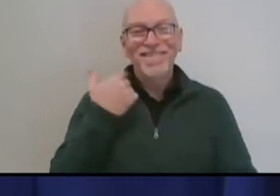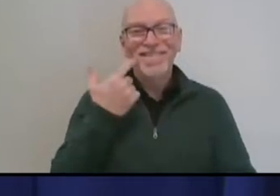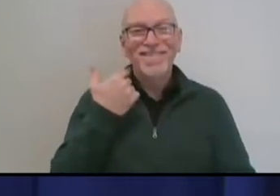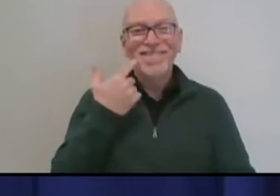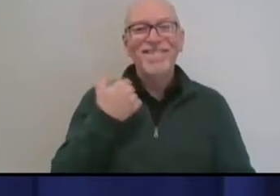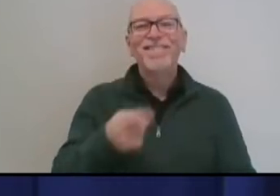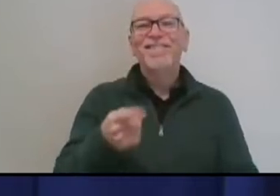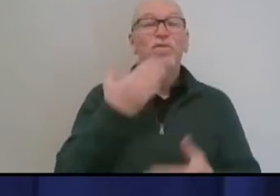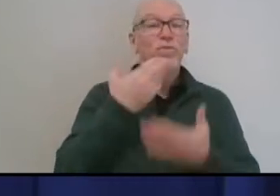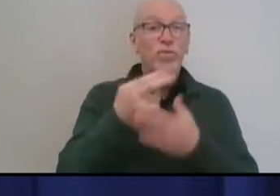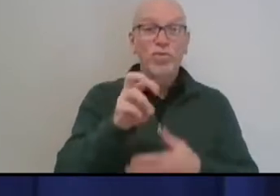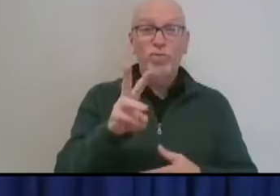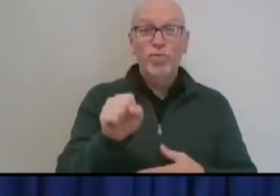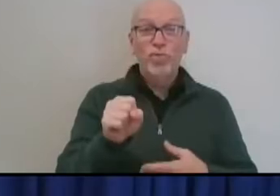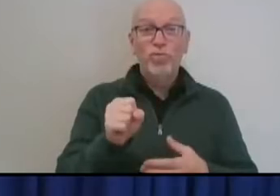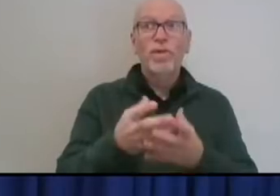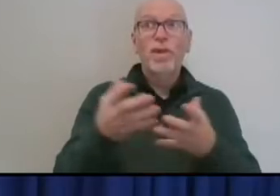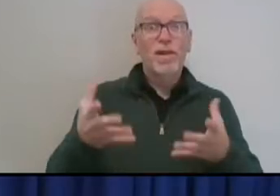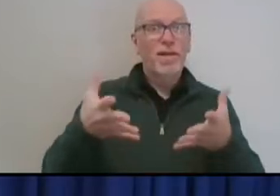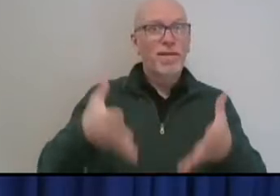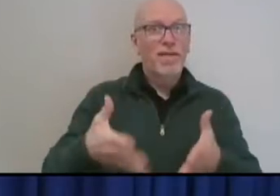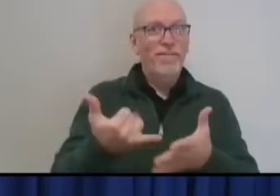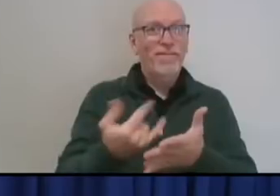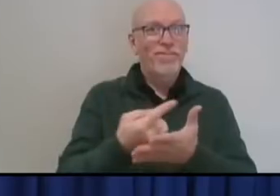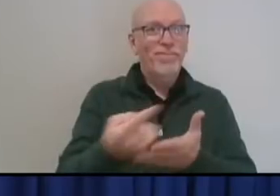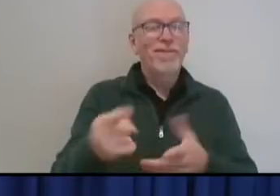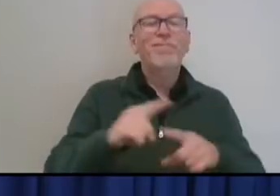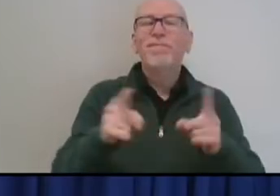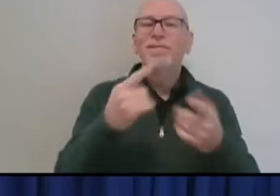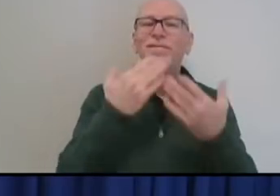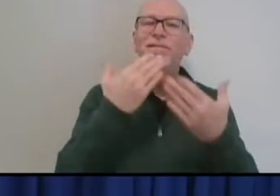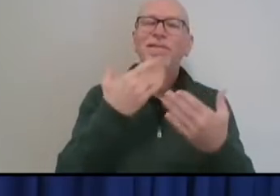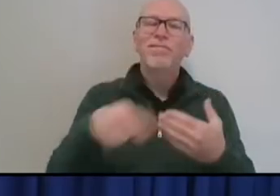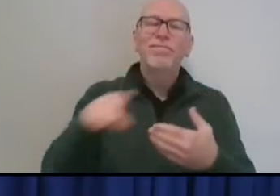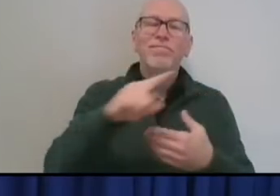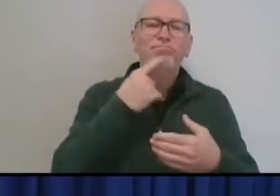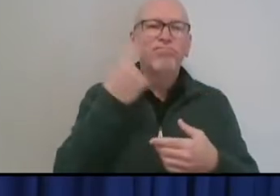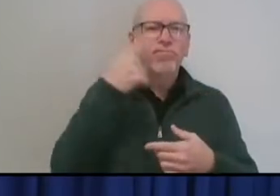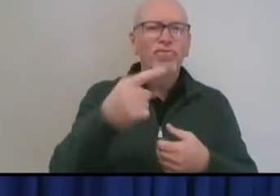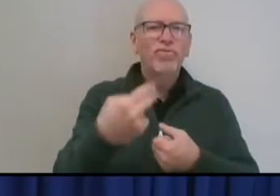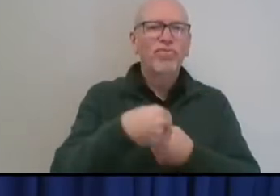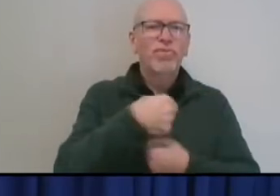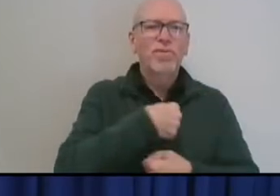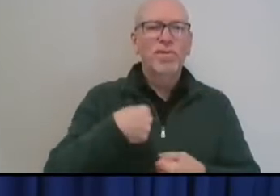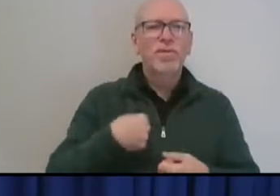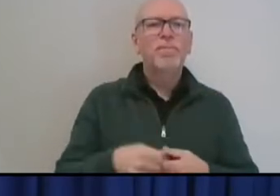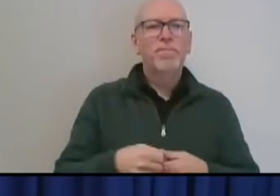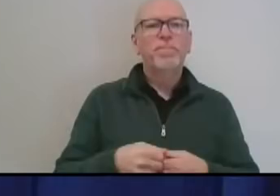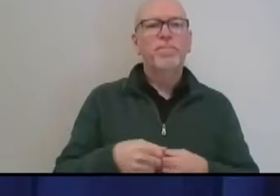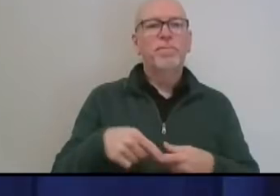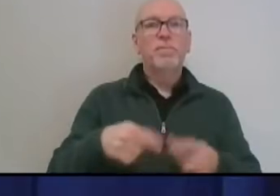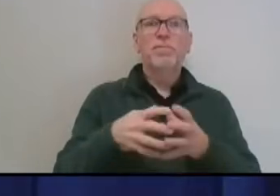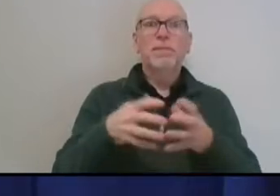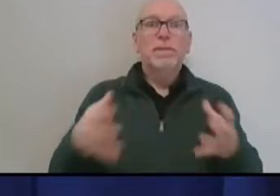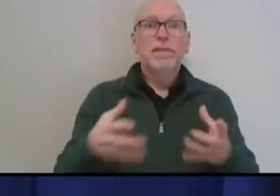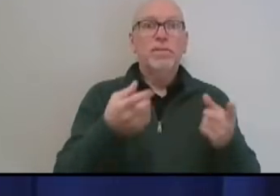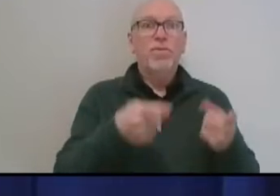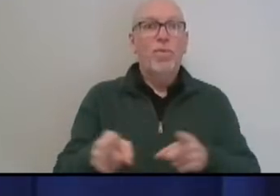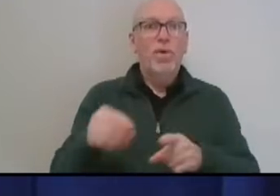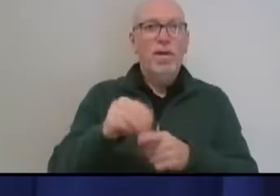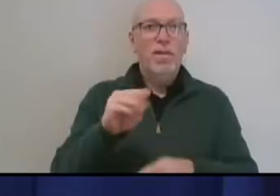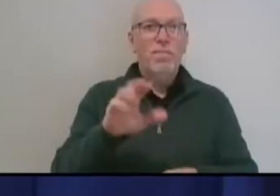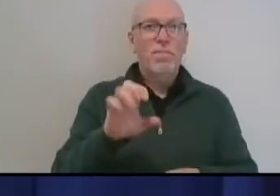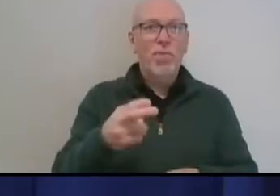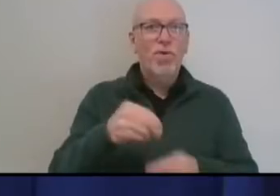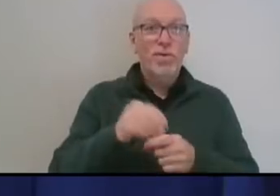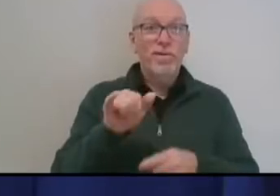And the good news is there's a lot of week left. But thank you seriously for joining us. This is a lot going on in March in the state of